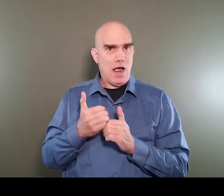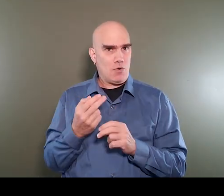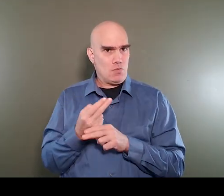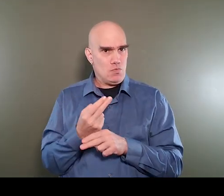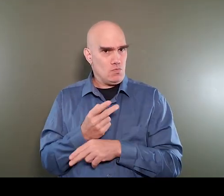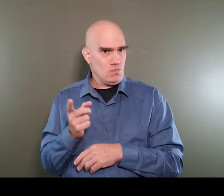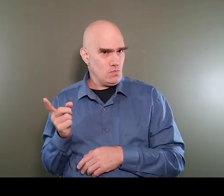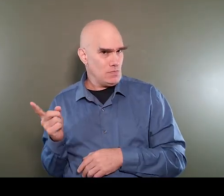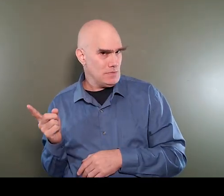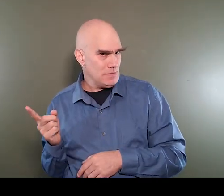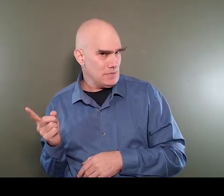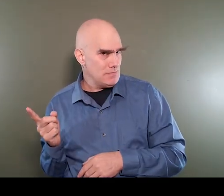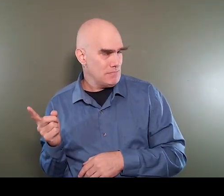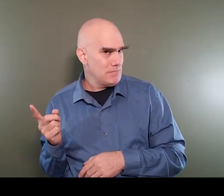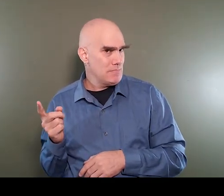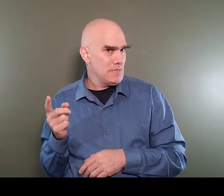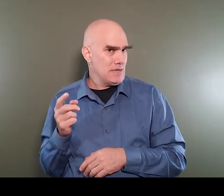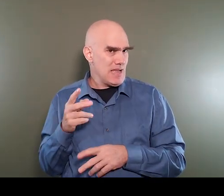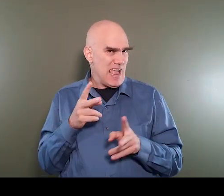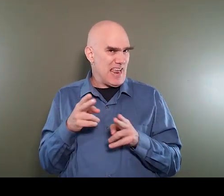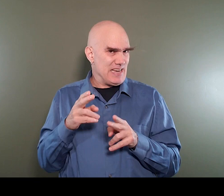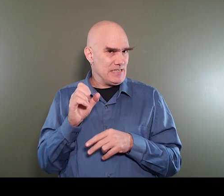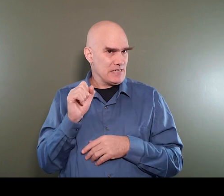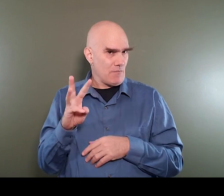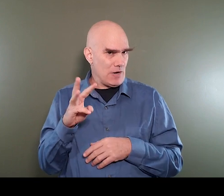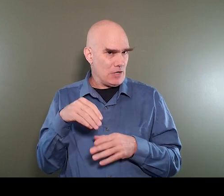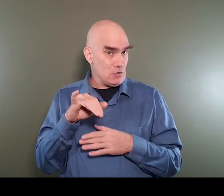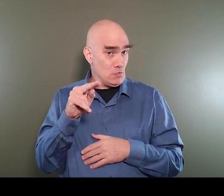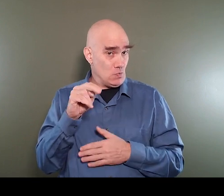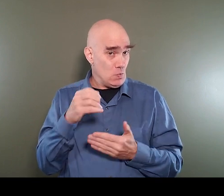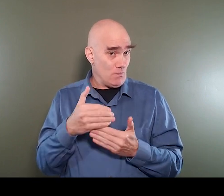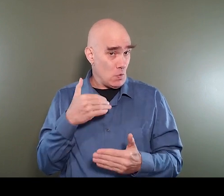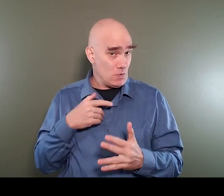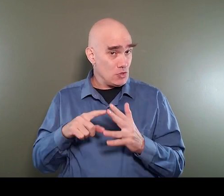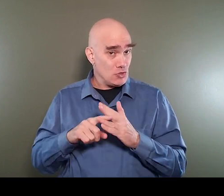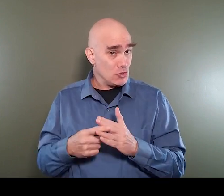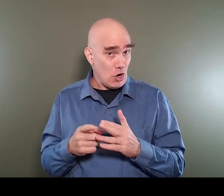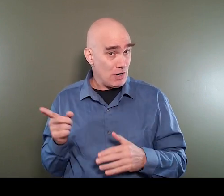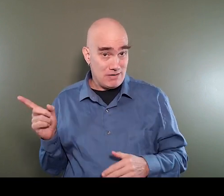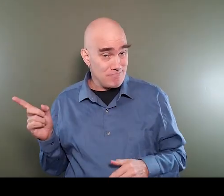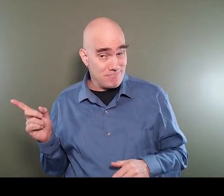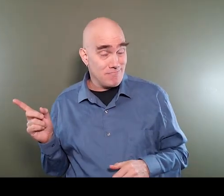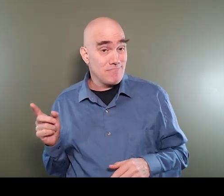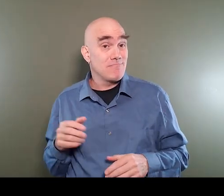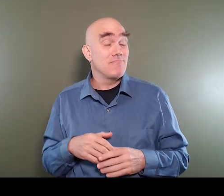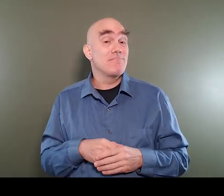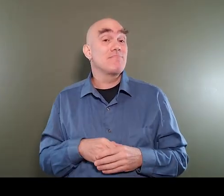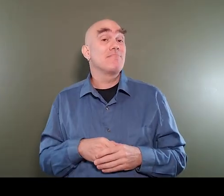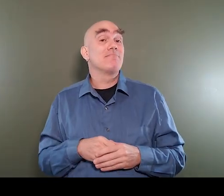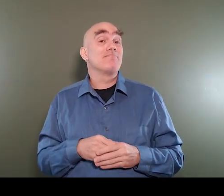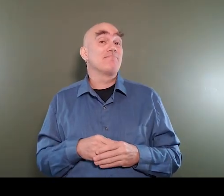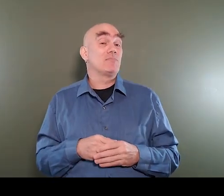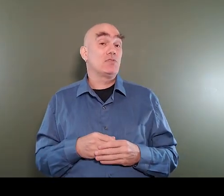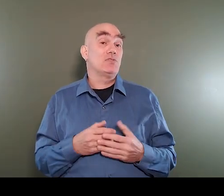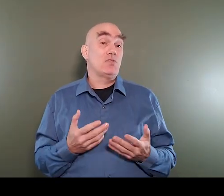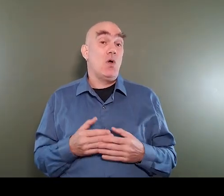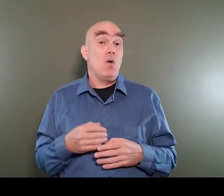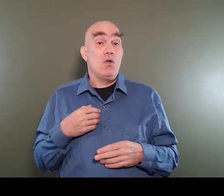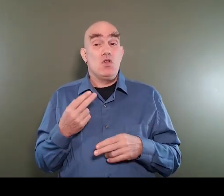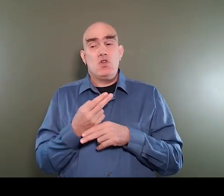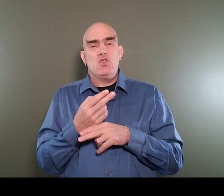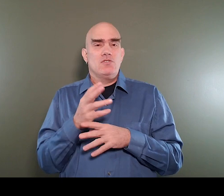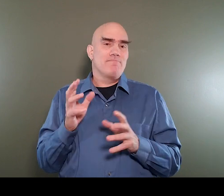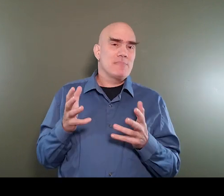One thing, James didn't know how to use the editing software, did you, before we